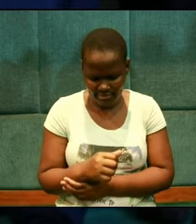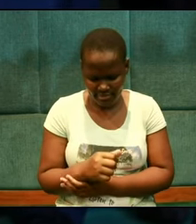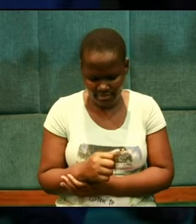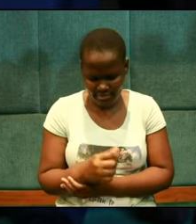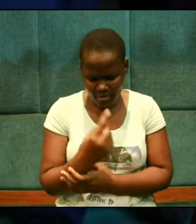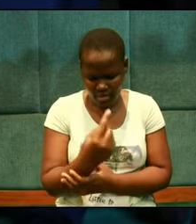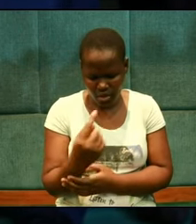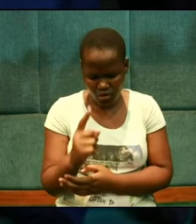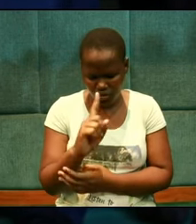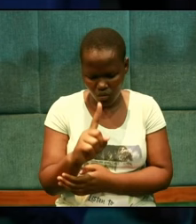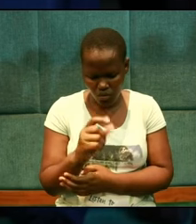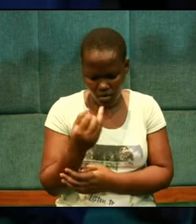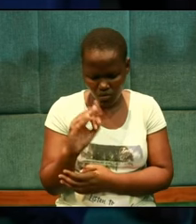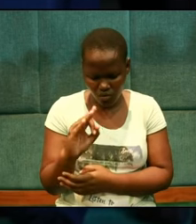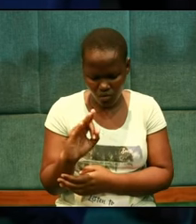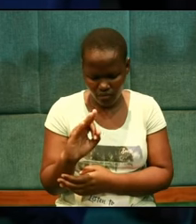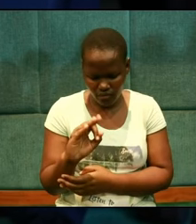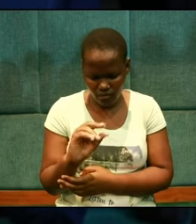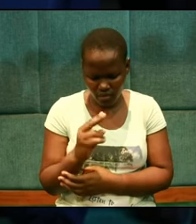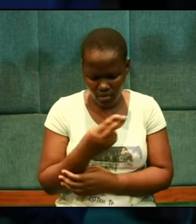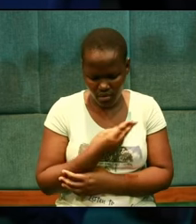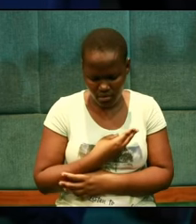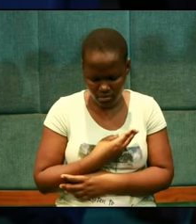Each one of us individually,